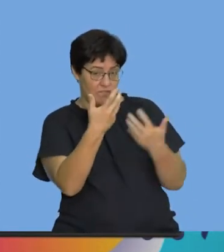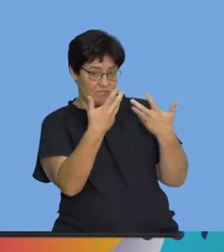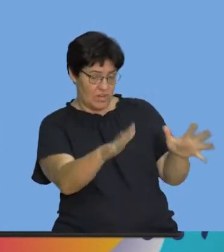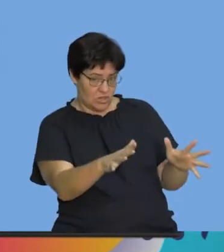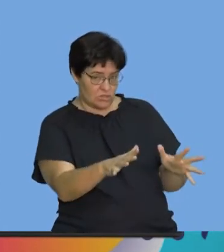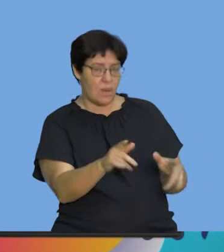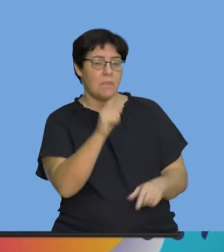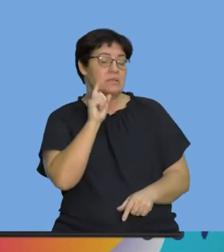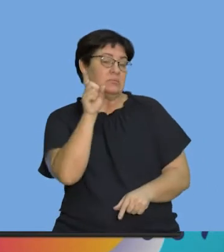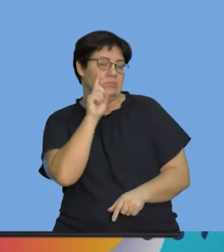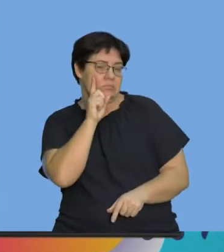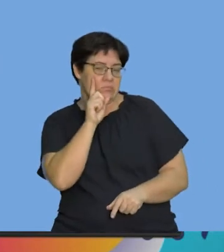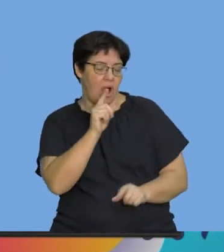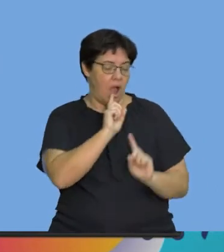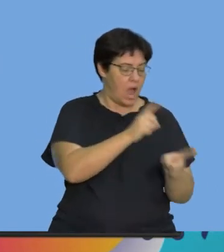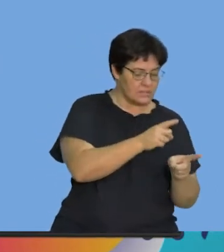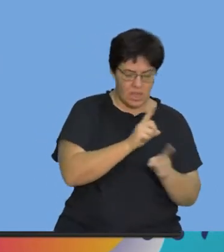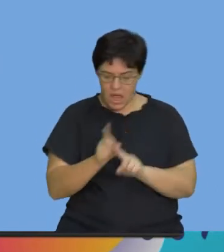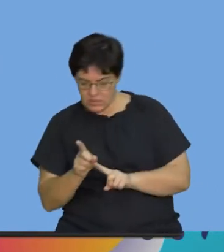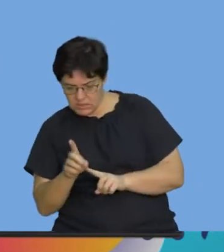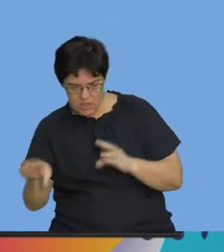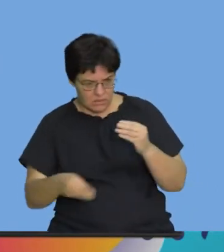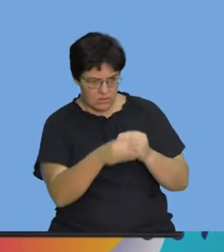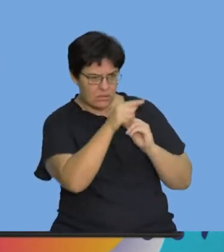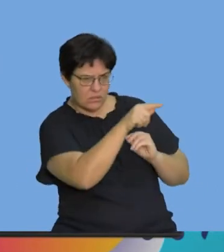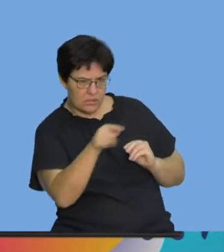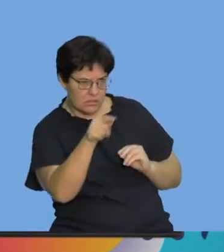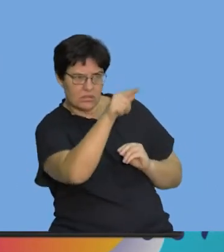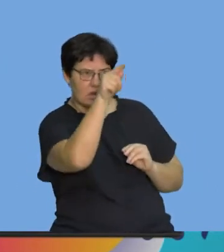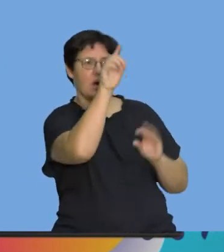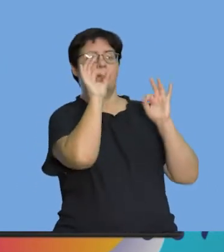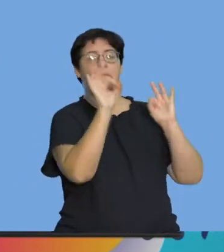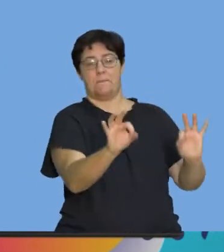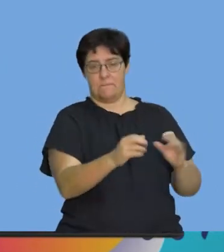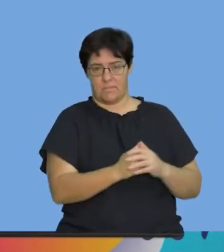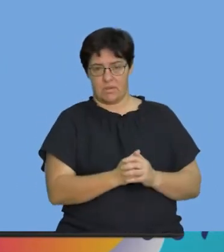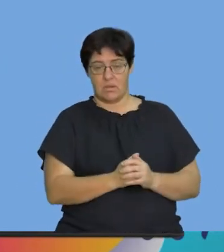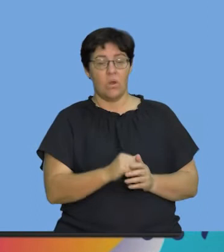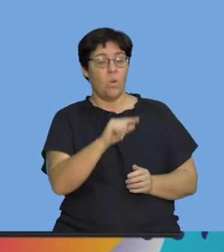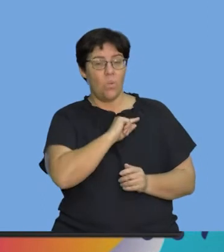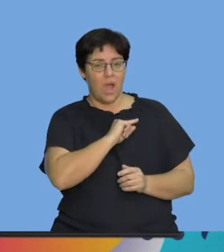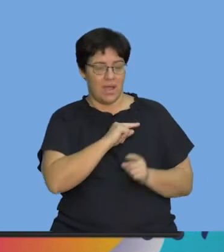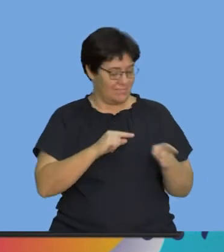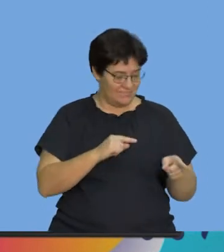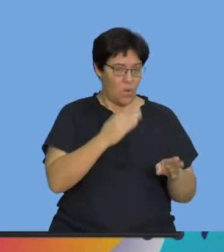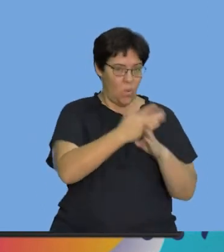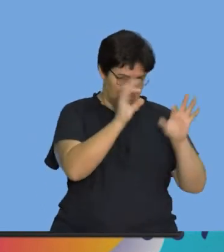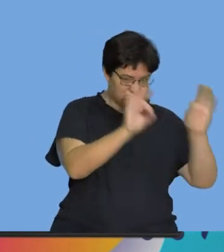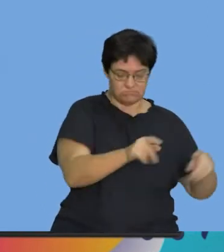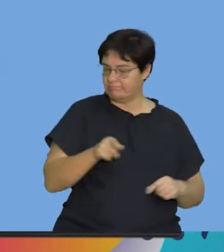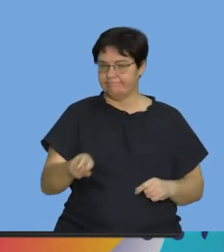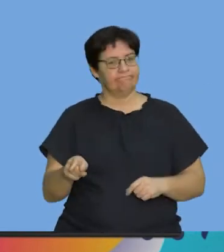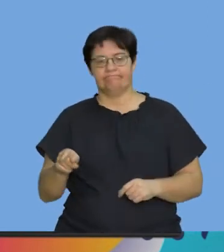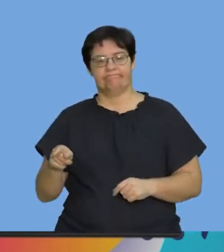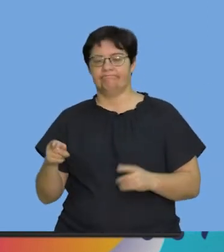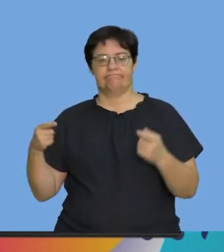test the two answers that you're going to get, because the likelihood is one of them is not going to work and the other one is going